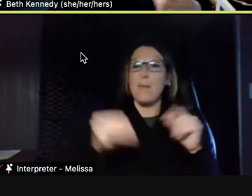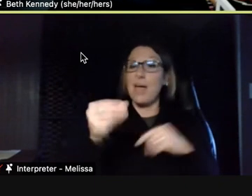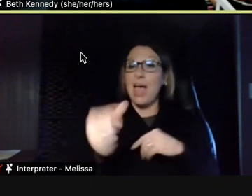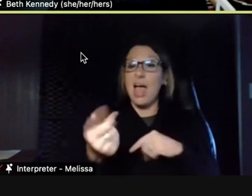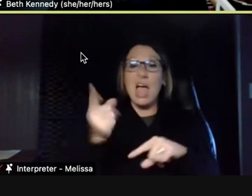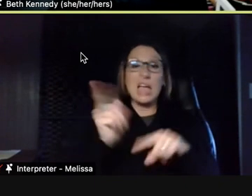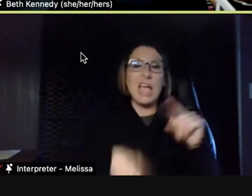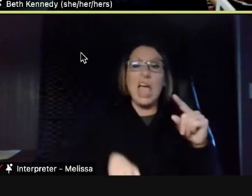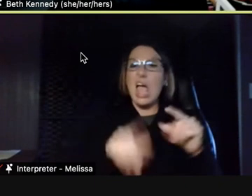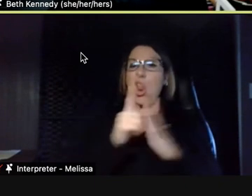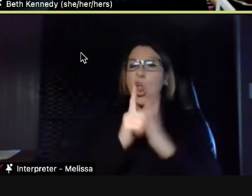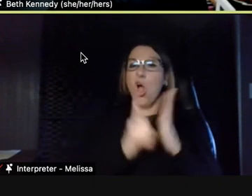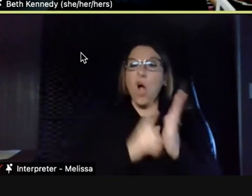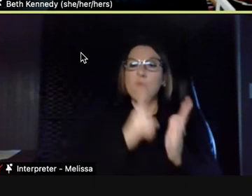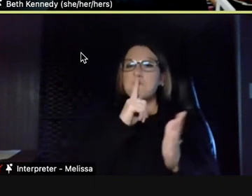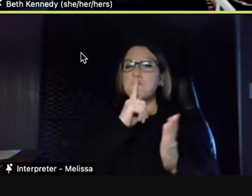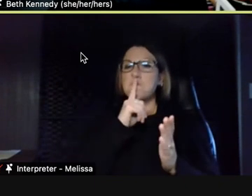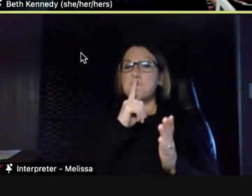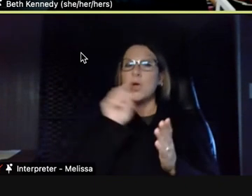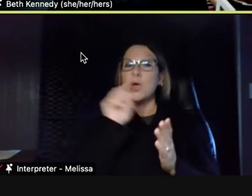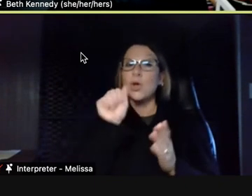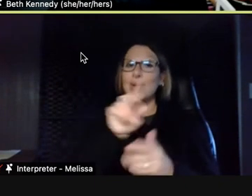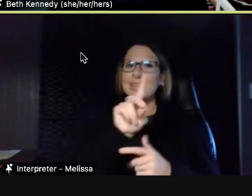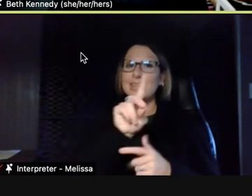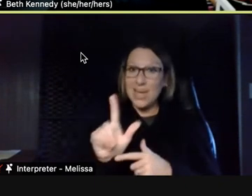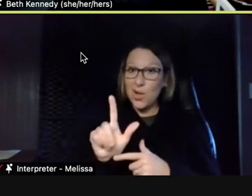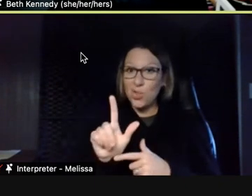could download and print this,